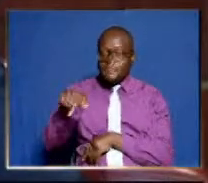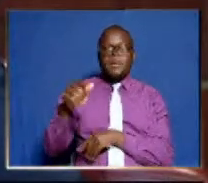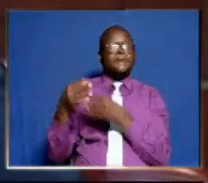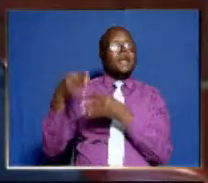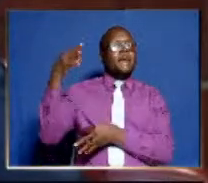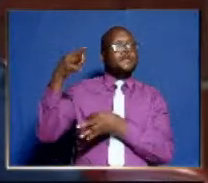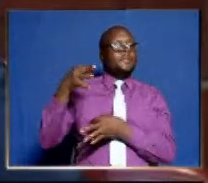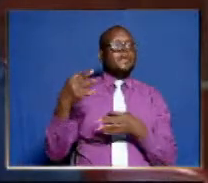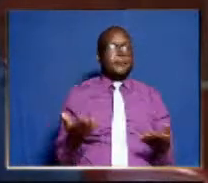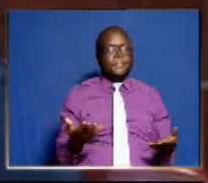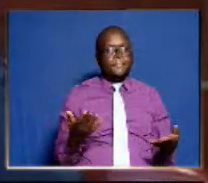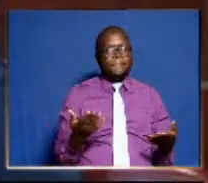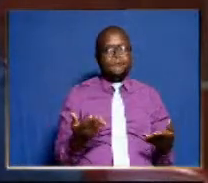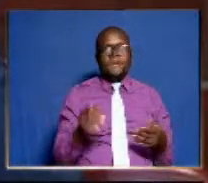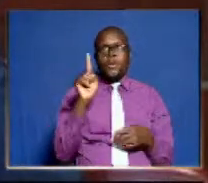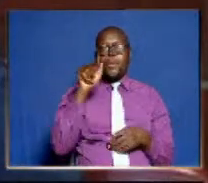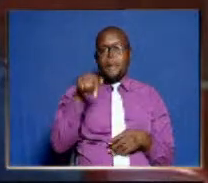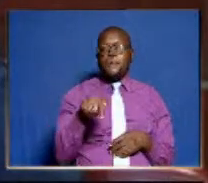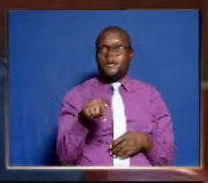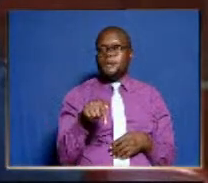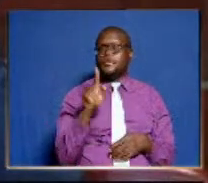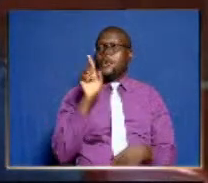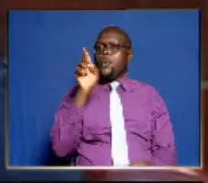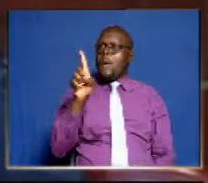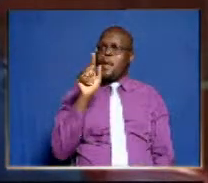estimated at